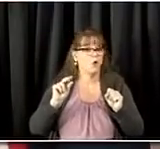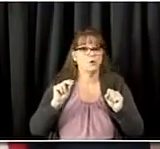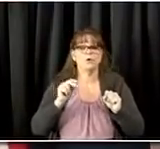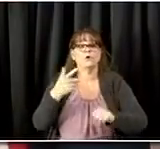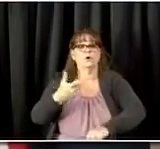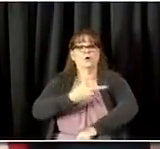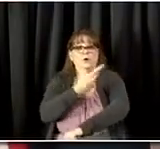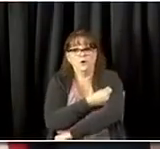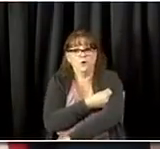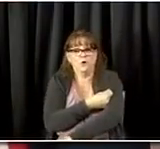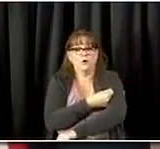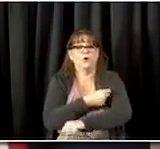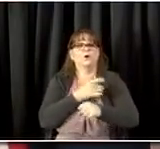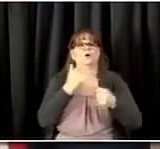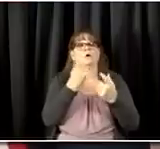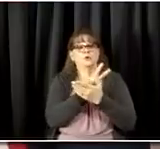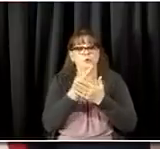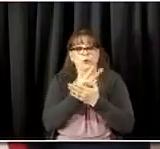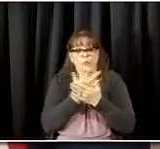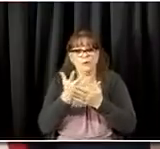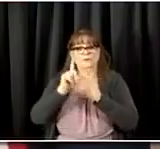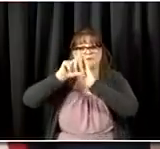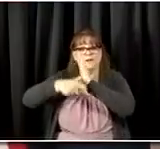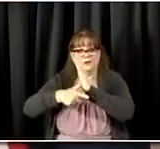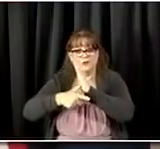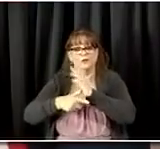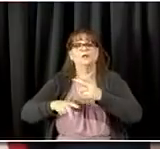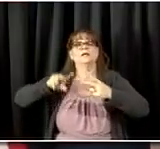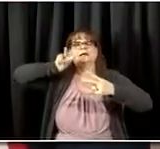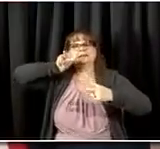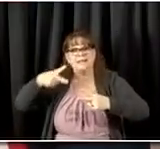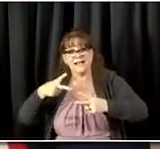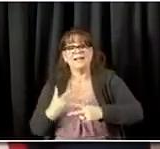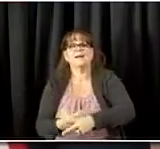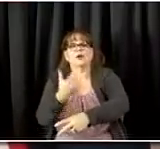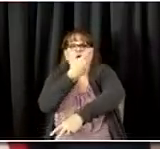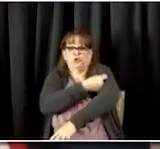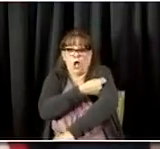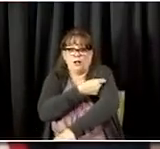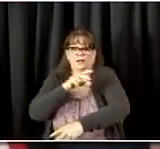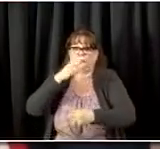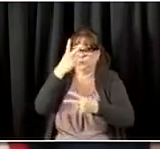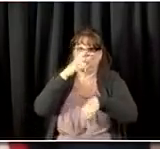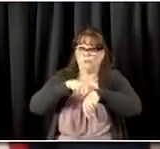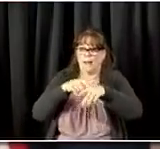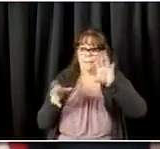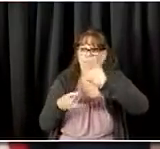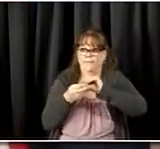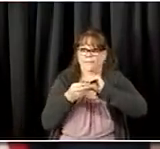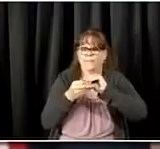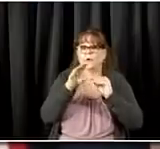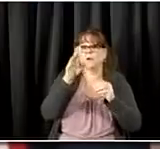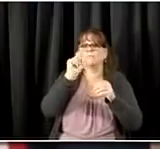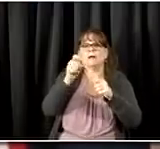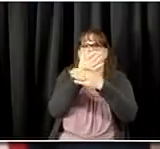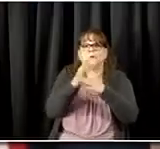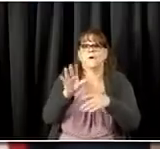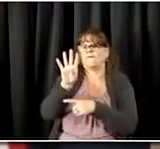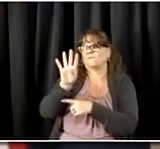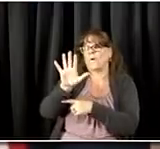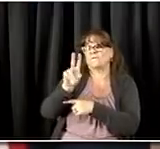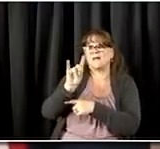confers some immunity, but then 30 days later there's another shot, then 2 weeks after that you're immune, so that's a 45-day process. It's a slightly different with each of